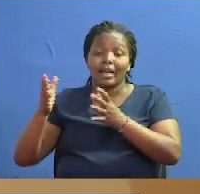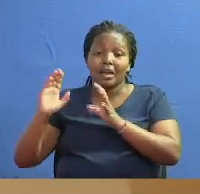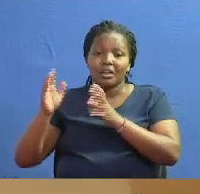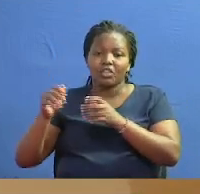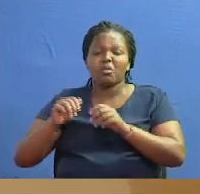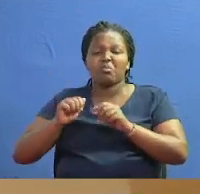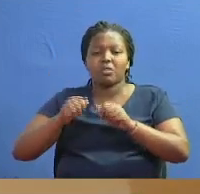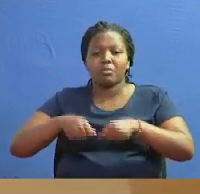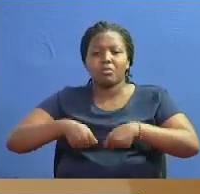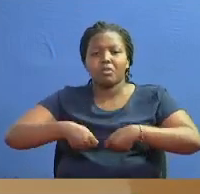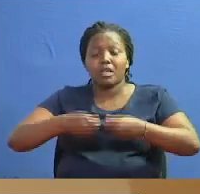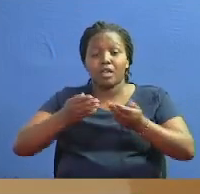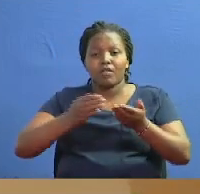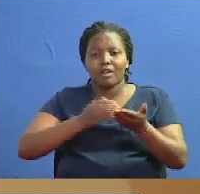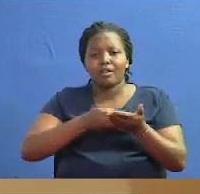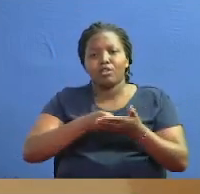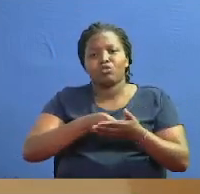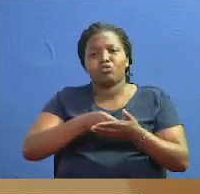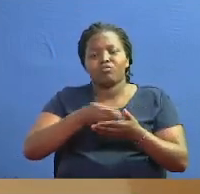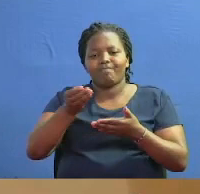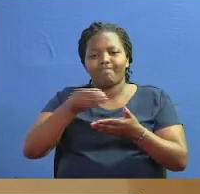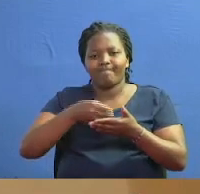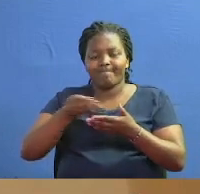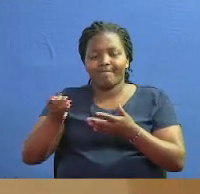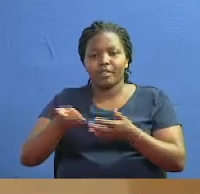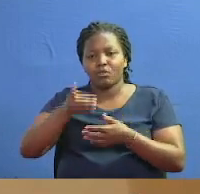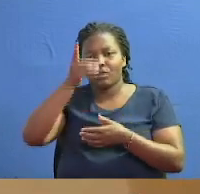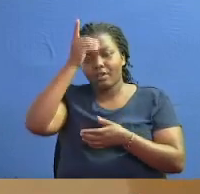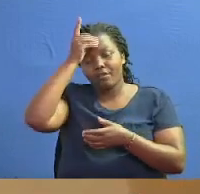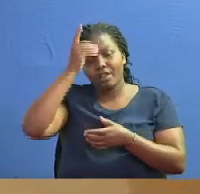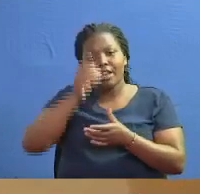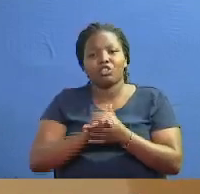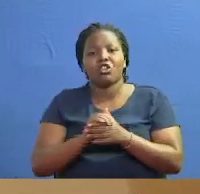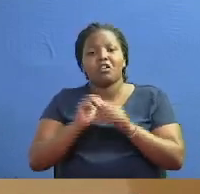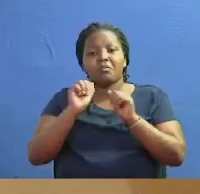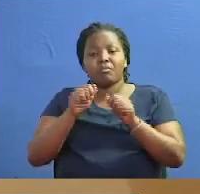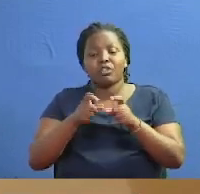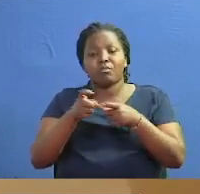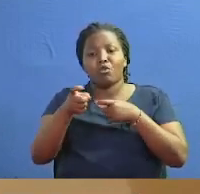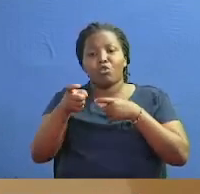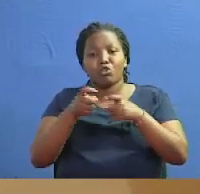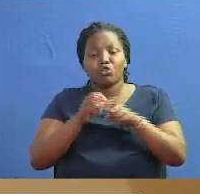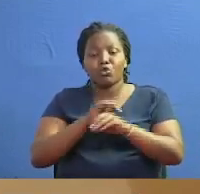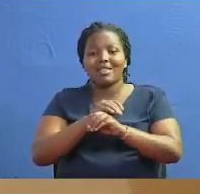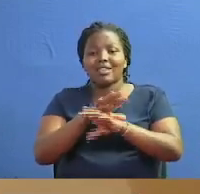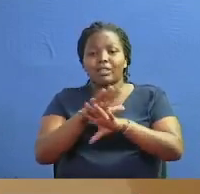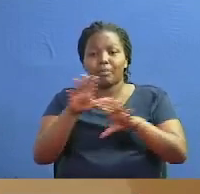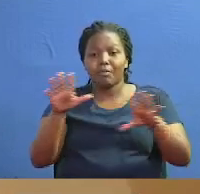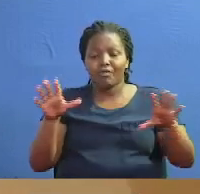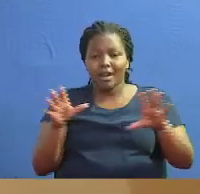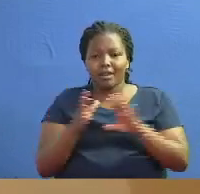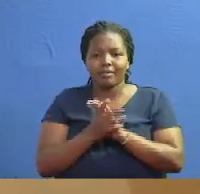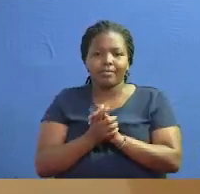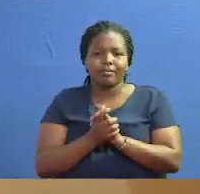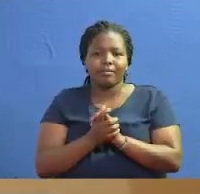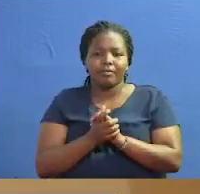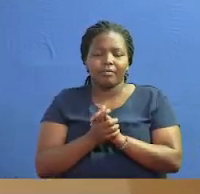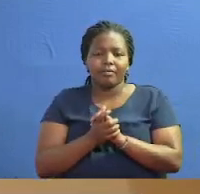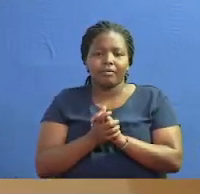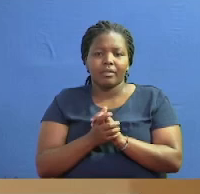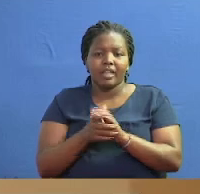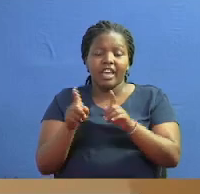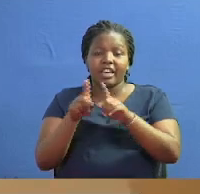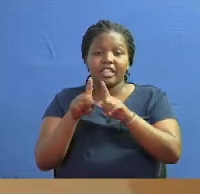areas, especially the areas that are prone to malaria, so that we can be able to control the spread of malaria. We have